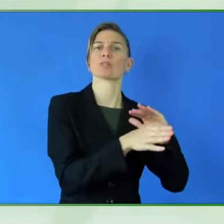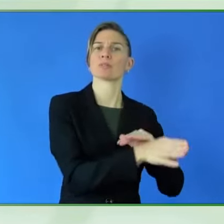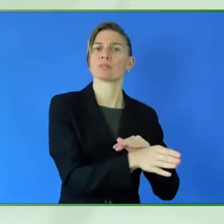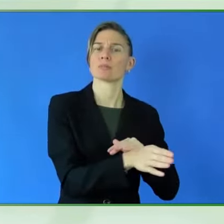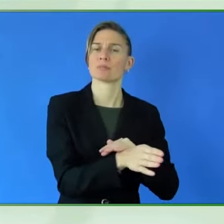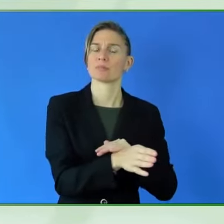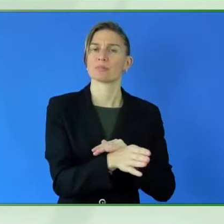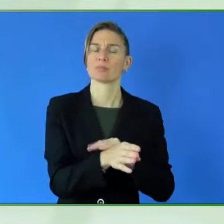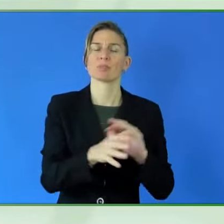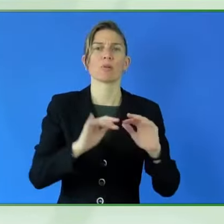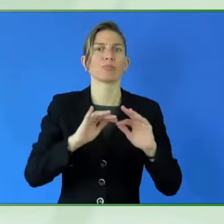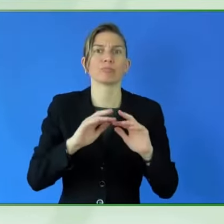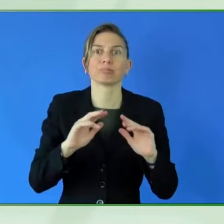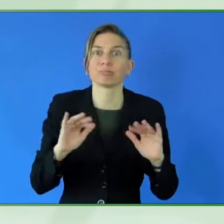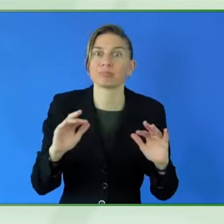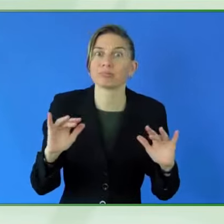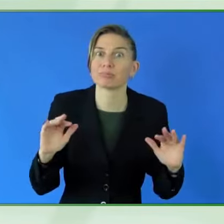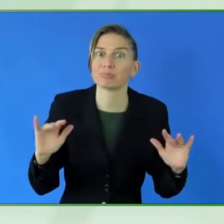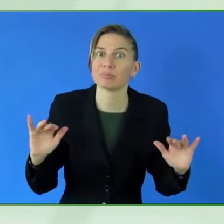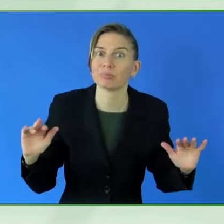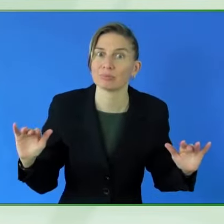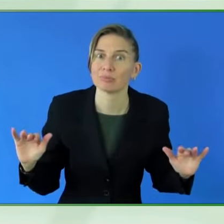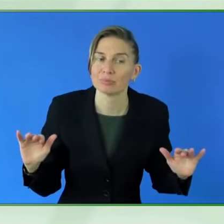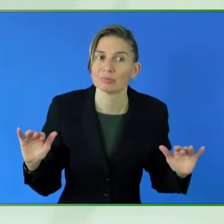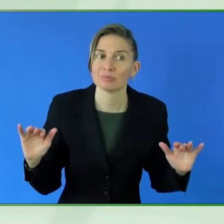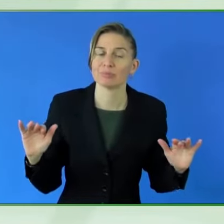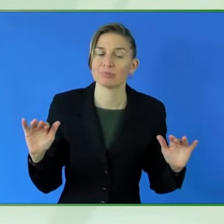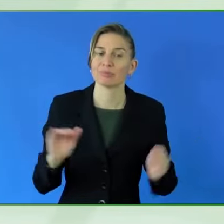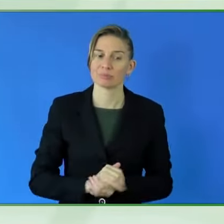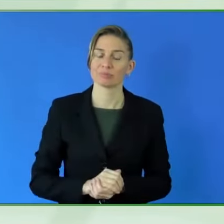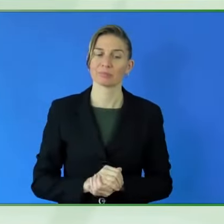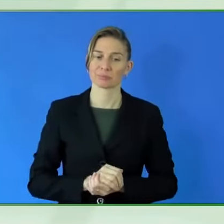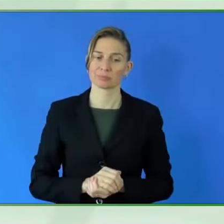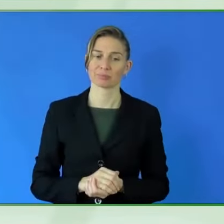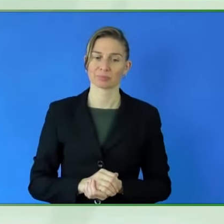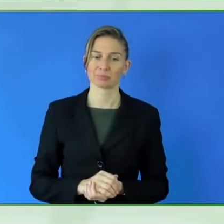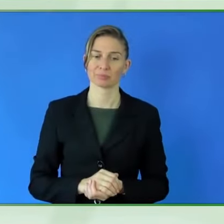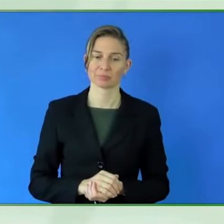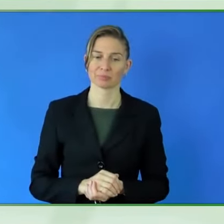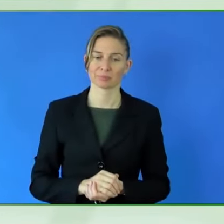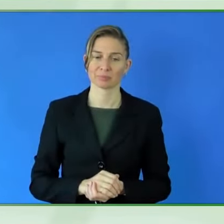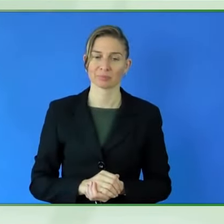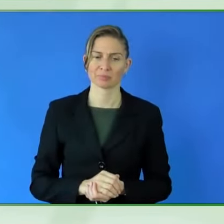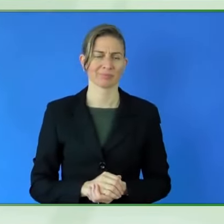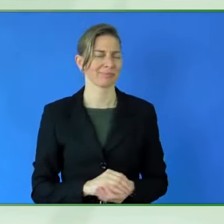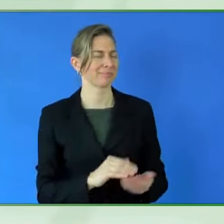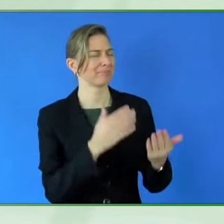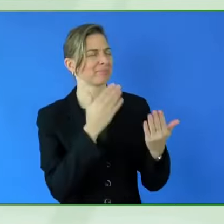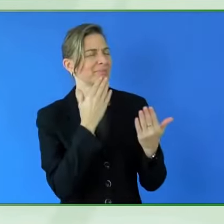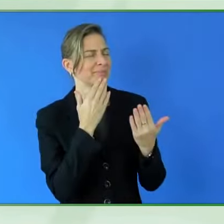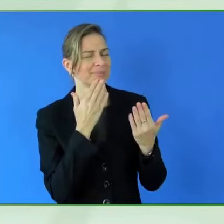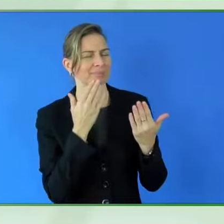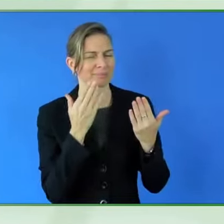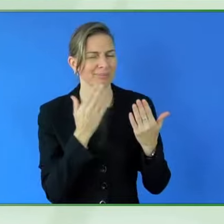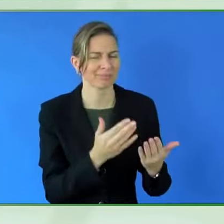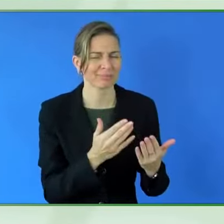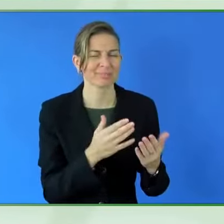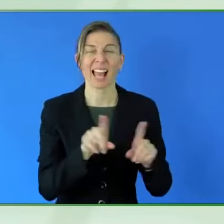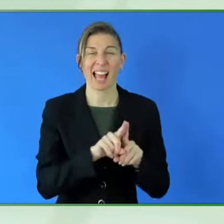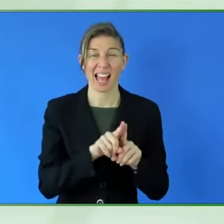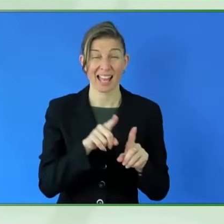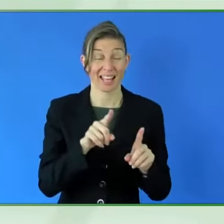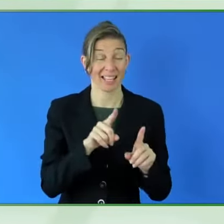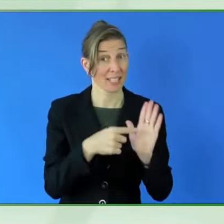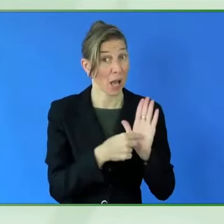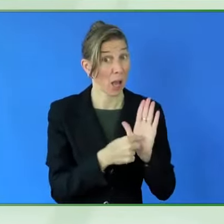very important in each of the cities. Thank you. And to emphasize, I think it was important to